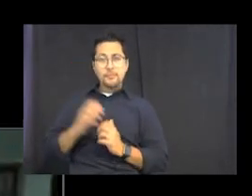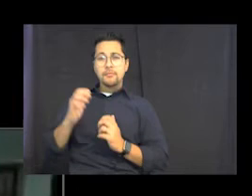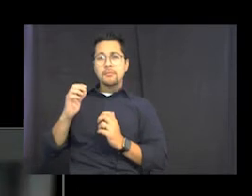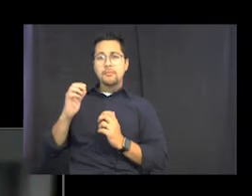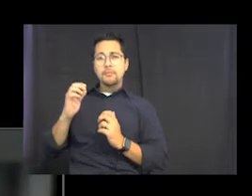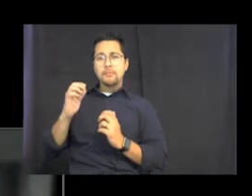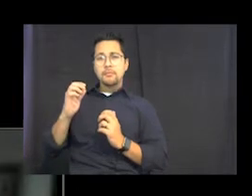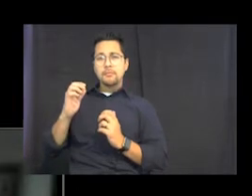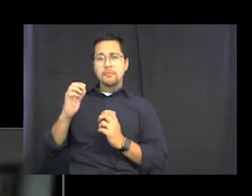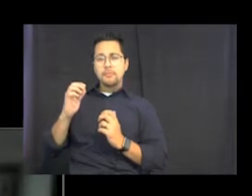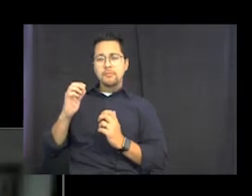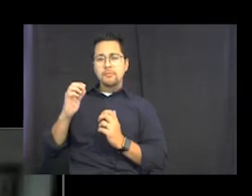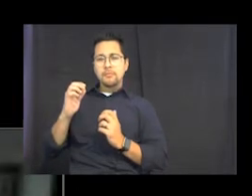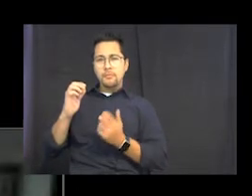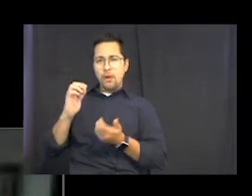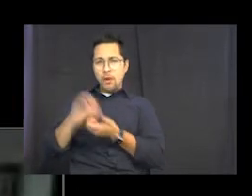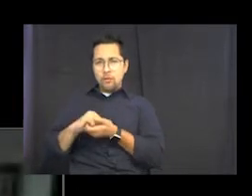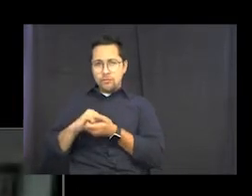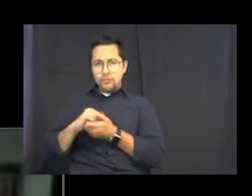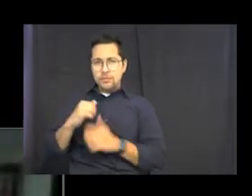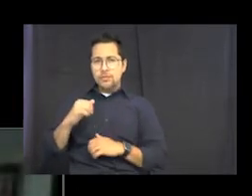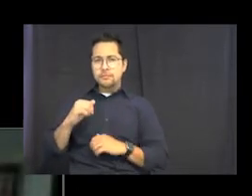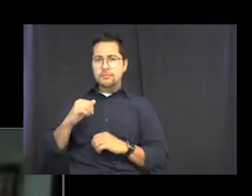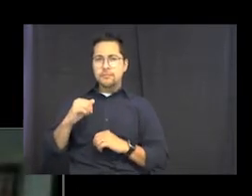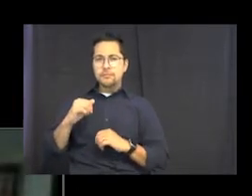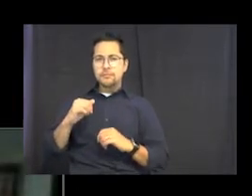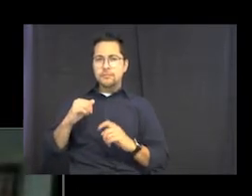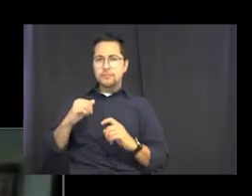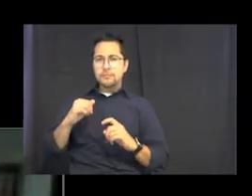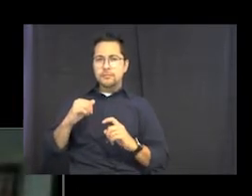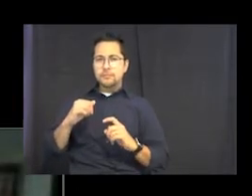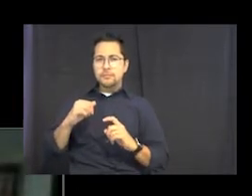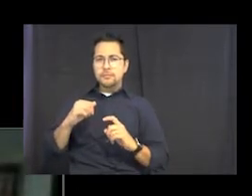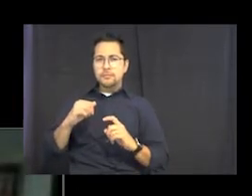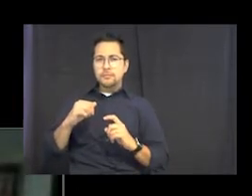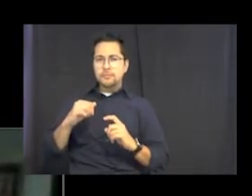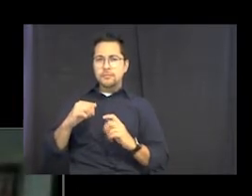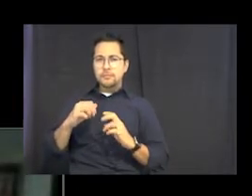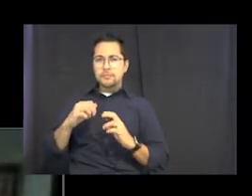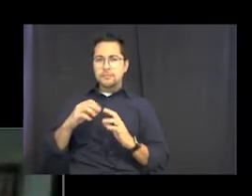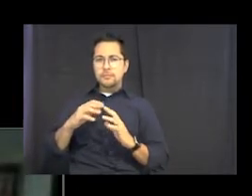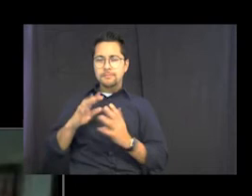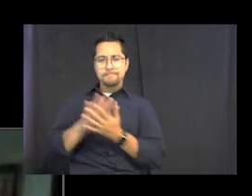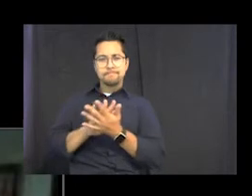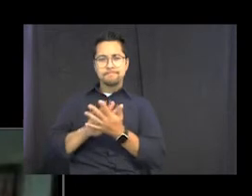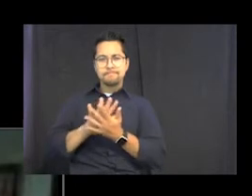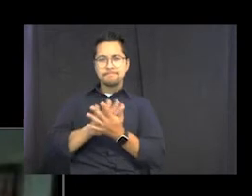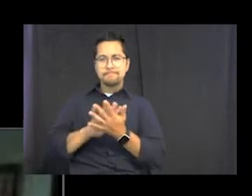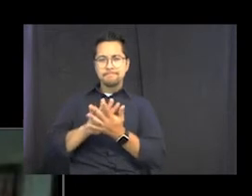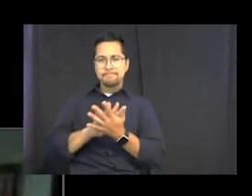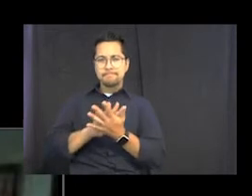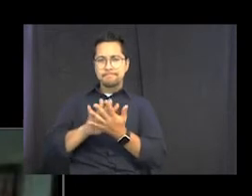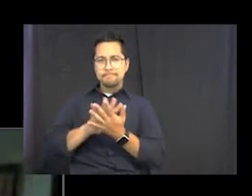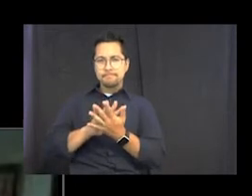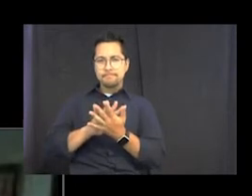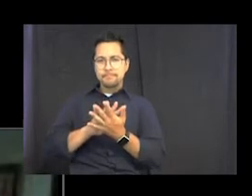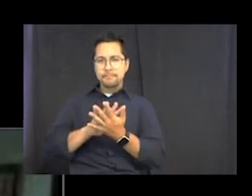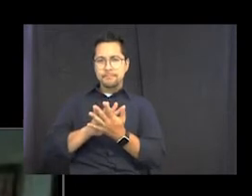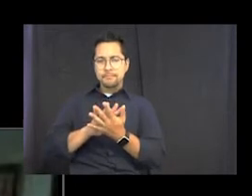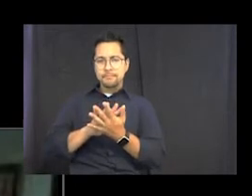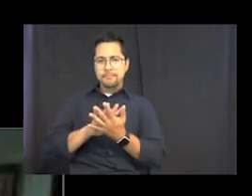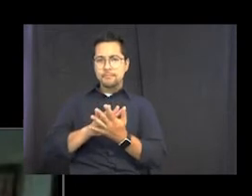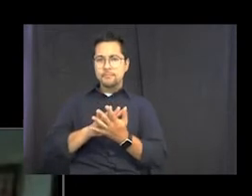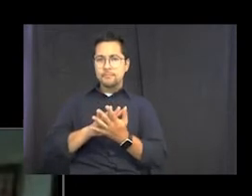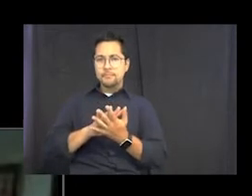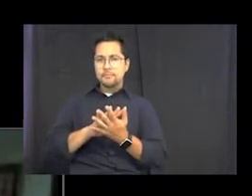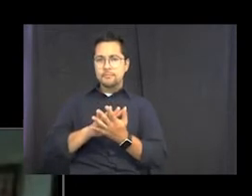policy making on Zoom. Via Zoom. This gave me